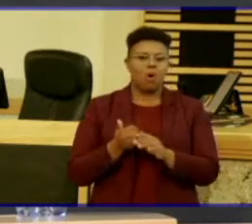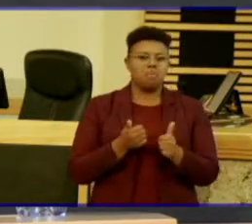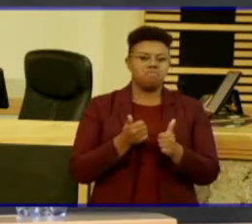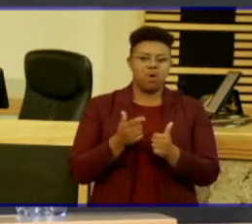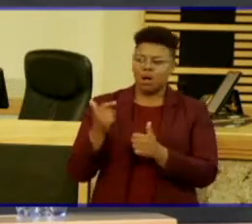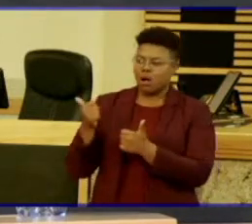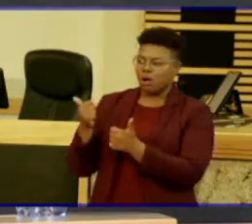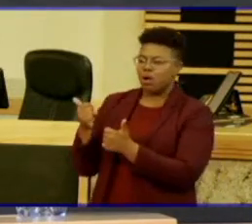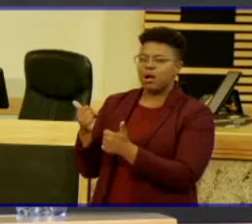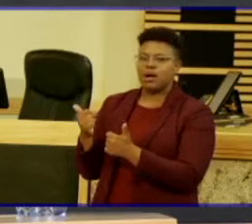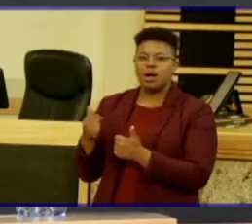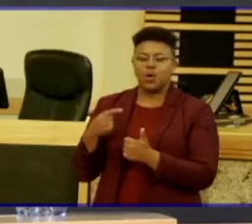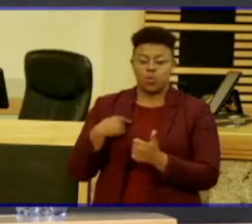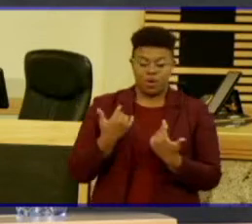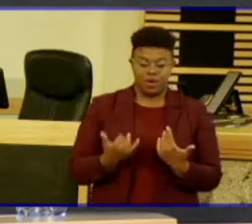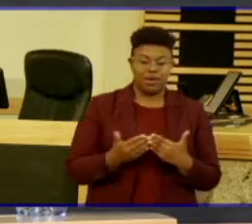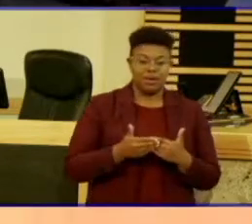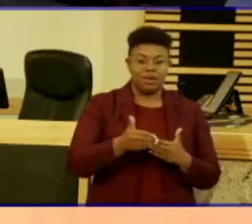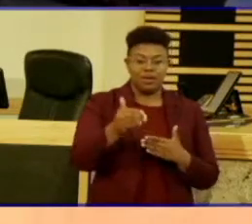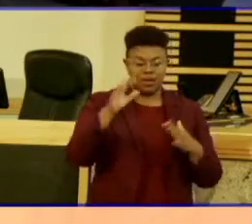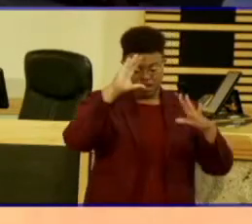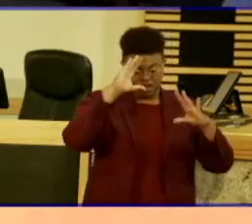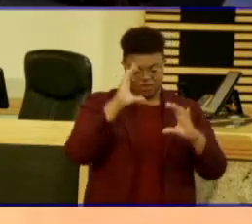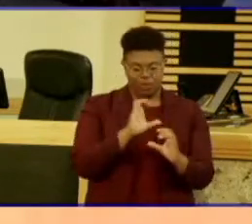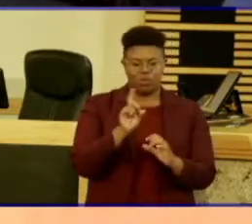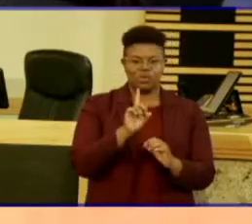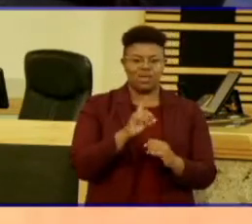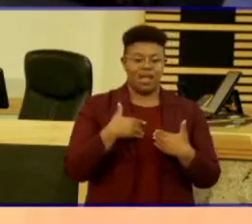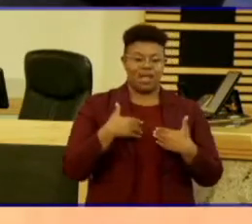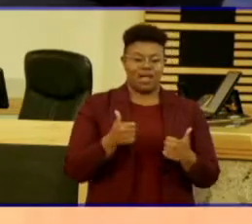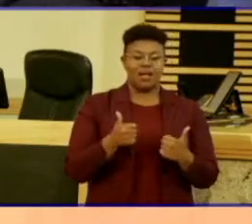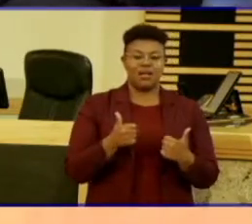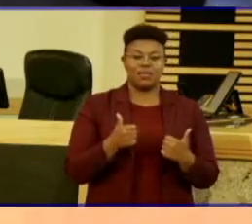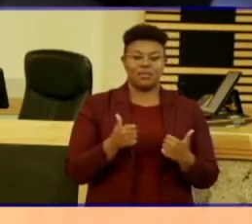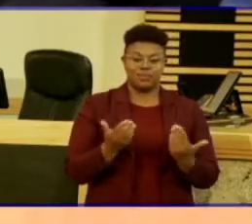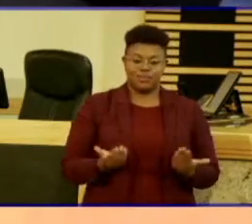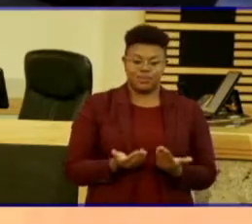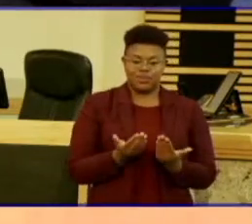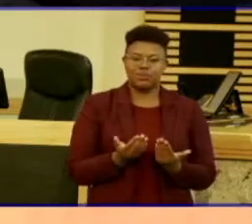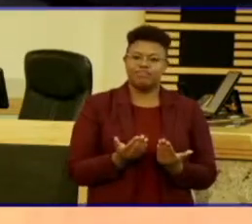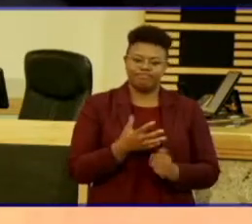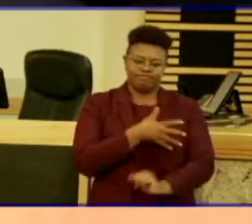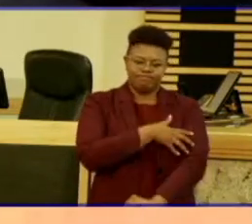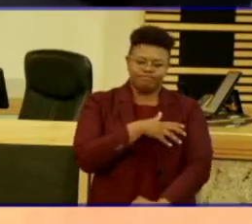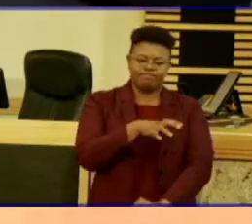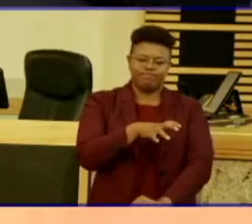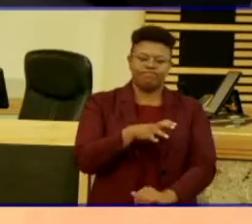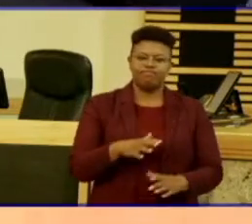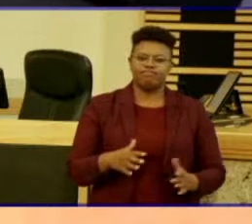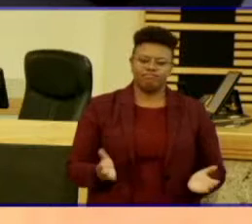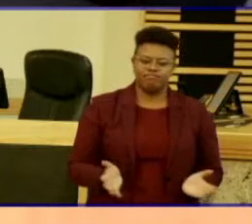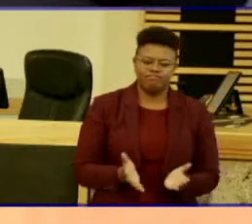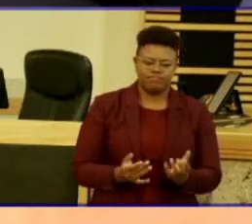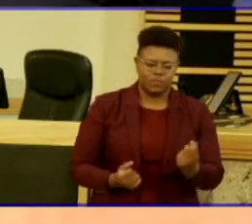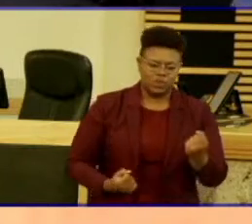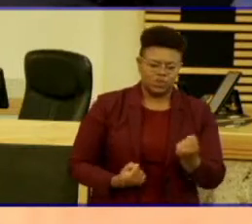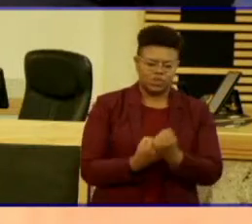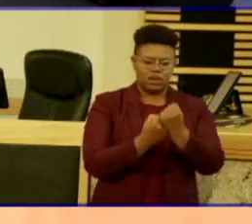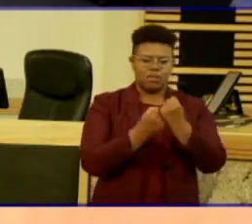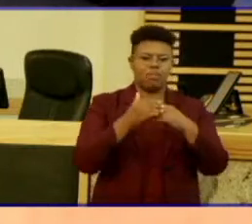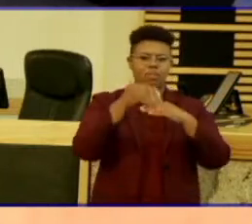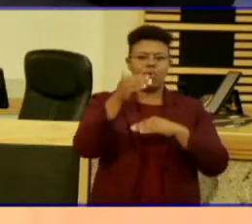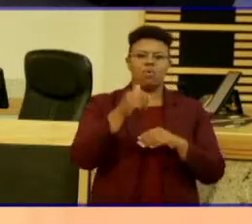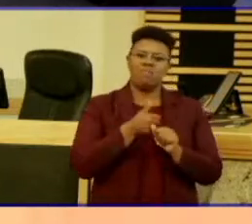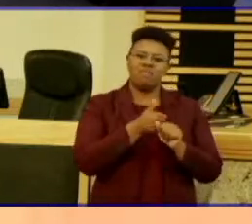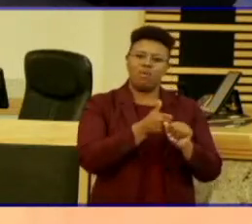districts. Our focus is on strengthening the health system and improving the quality of service offerings in accordance with norms